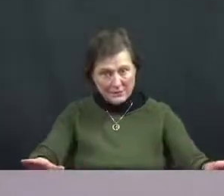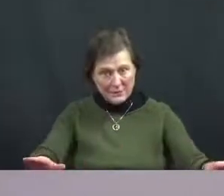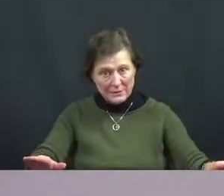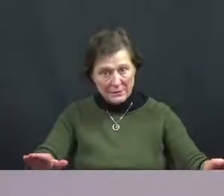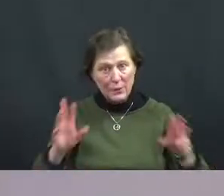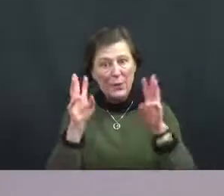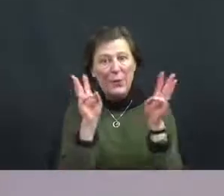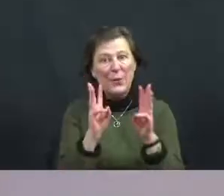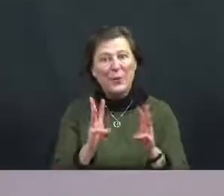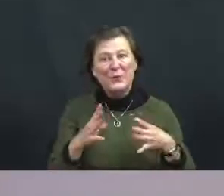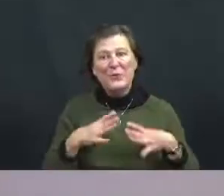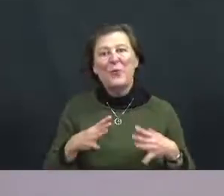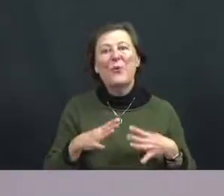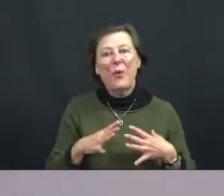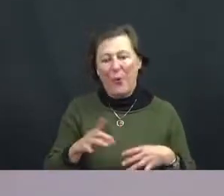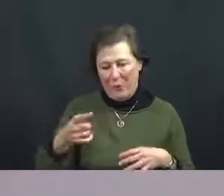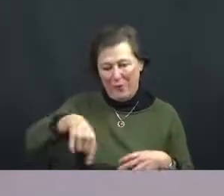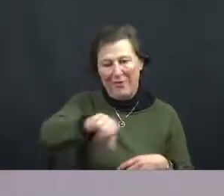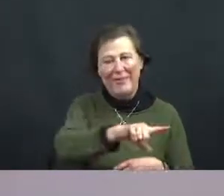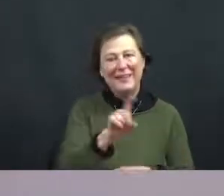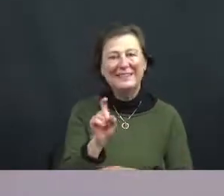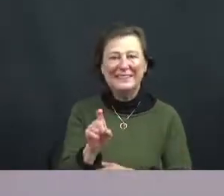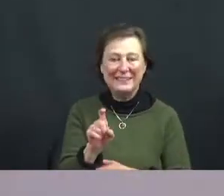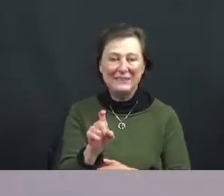the winter clothes they need,